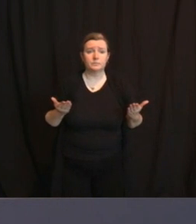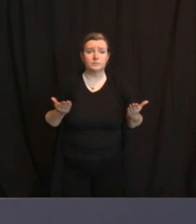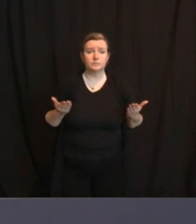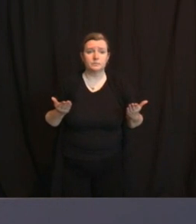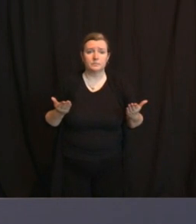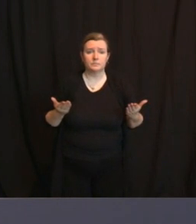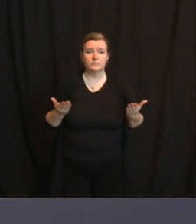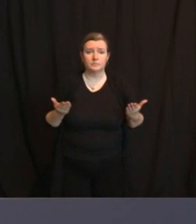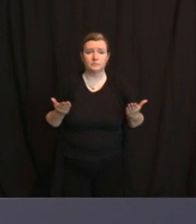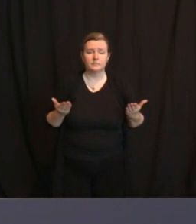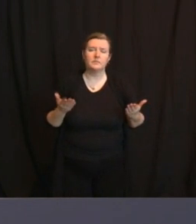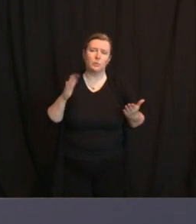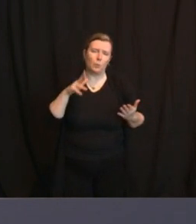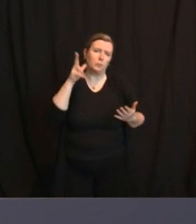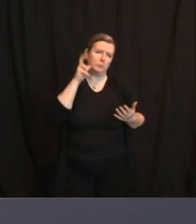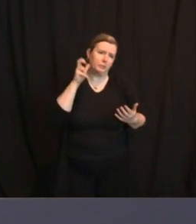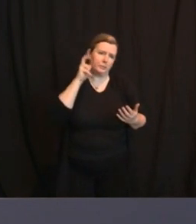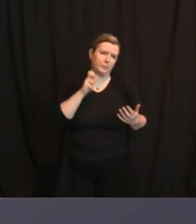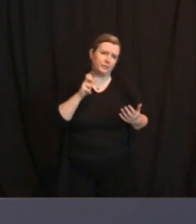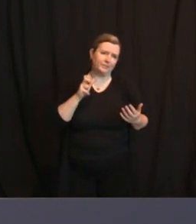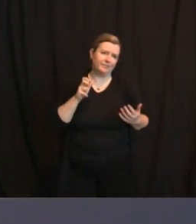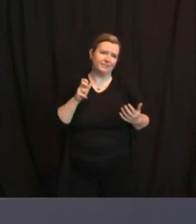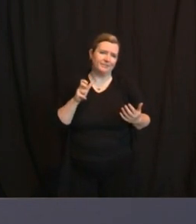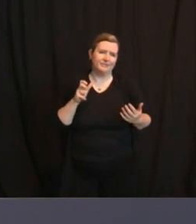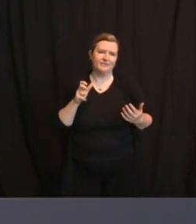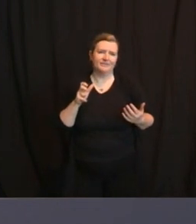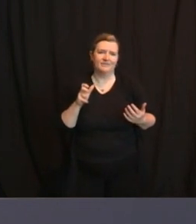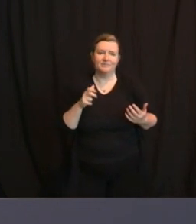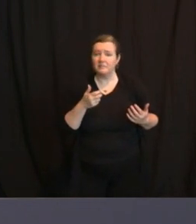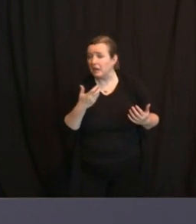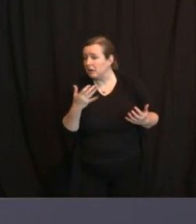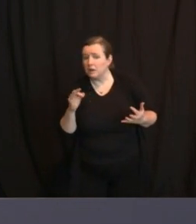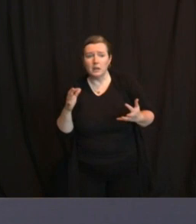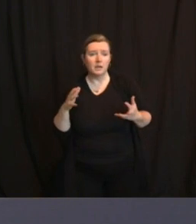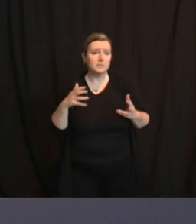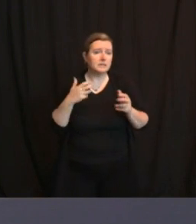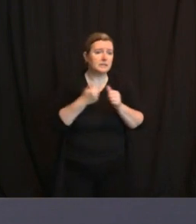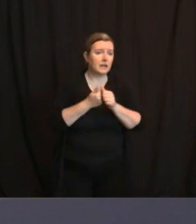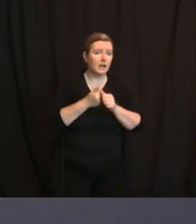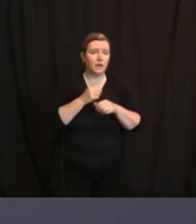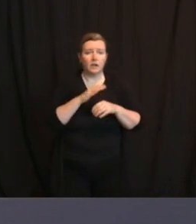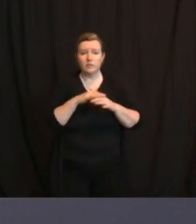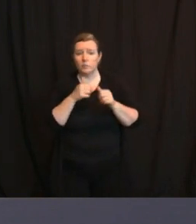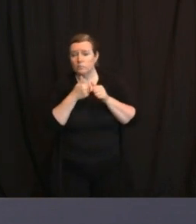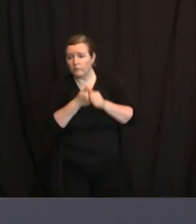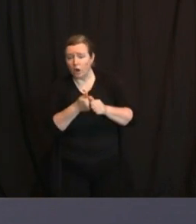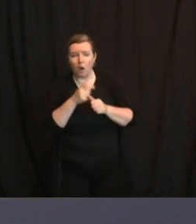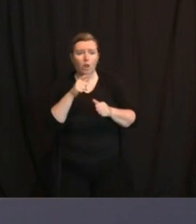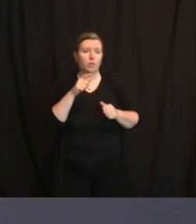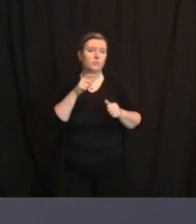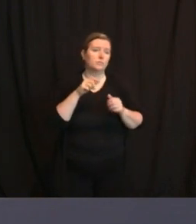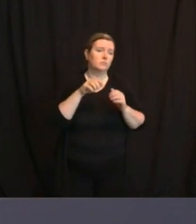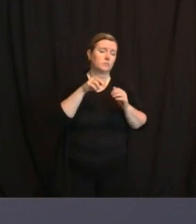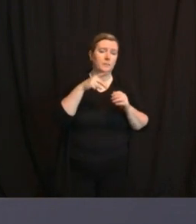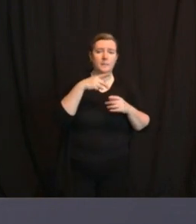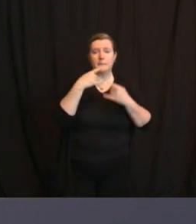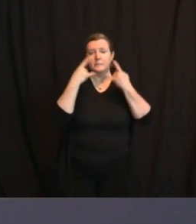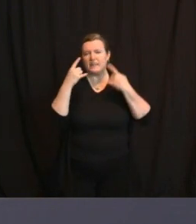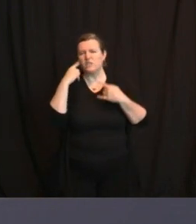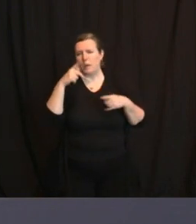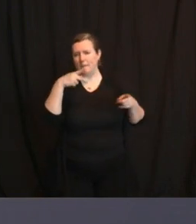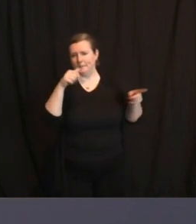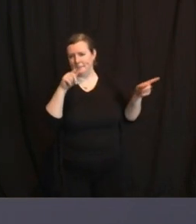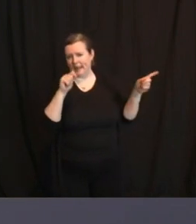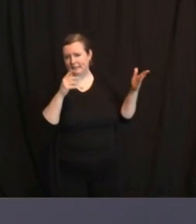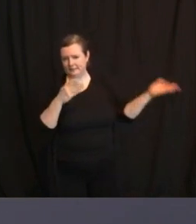day, Colonel Pat Callahan, with any updates on compliance, PPE, infrastructure, protocols. Anything